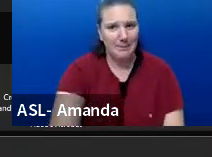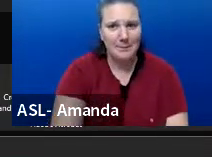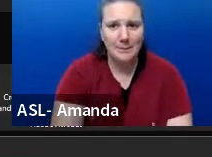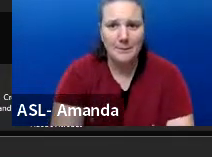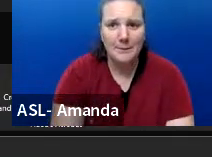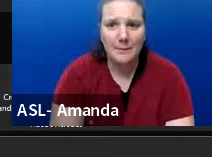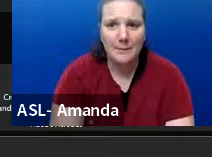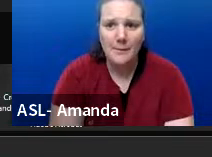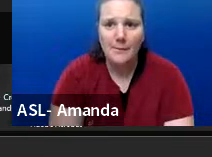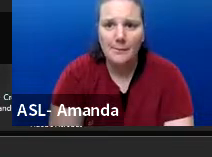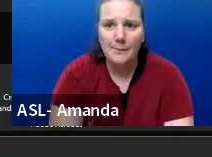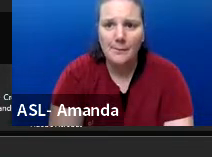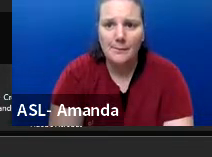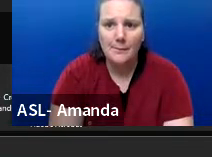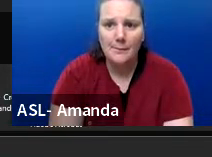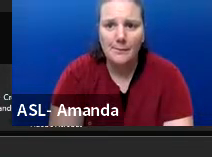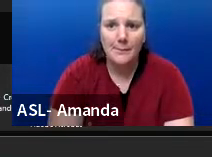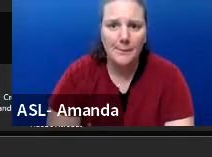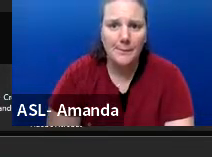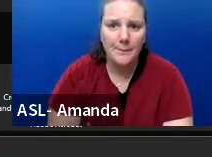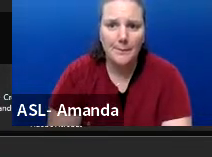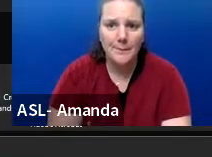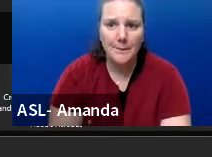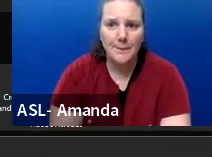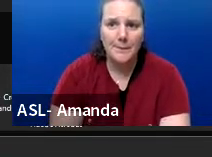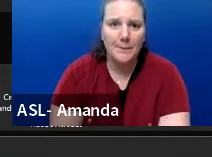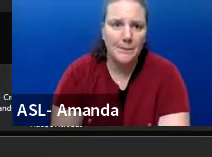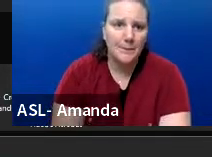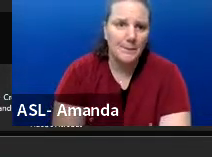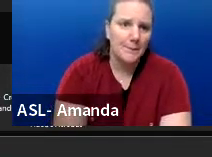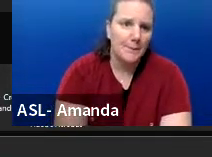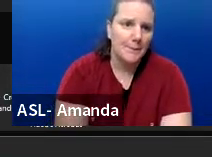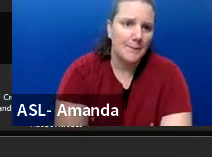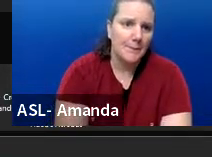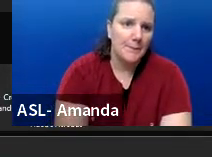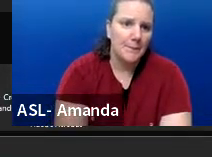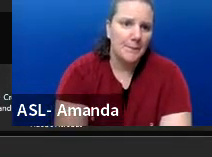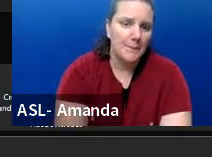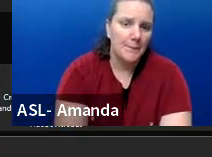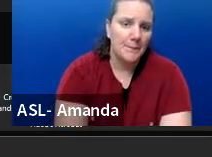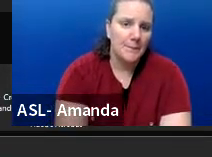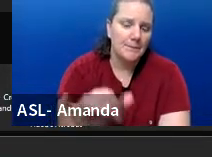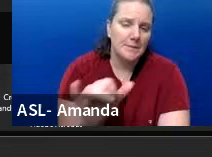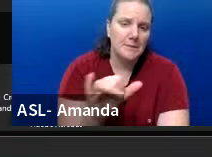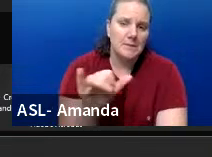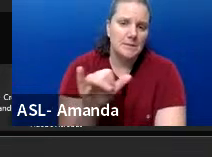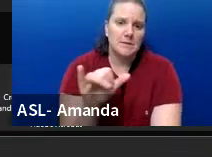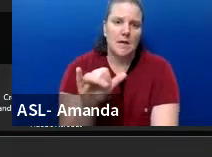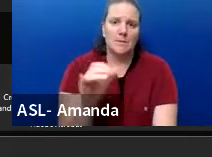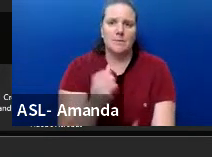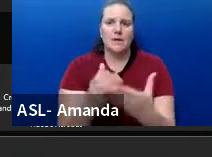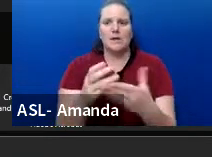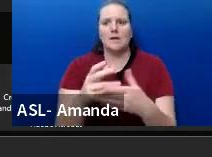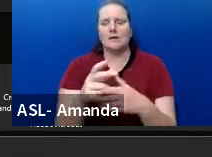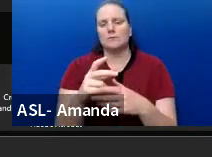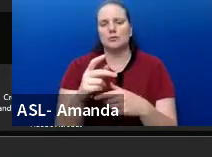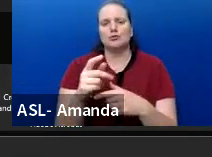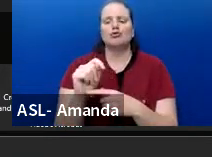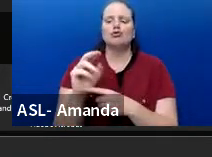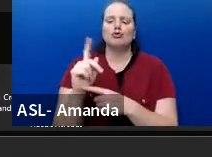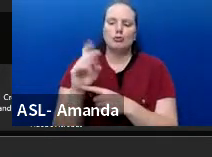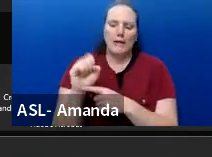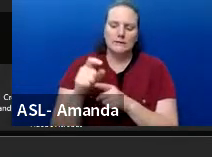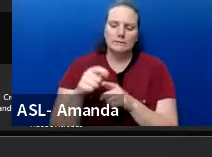I ran into the same thing. I got confused with high paid trades. Trades, statistically speaking, are